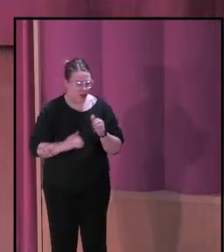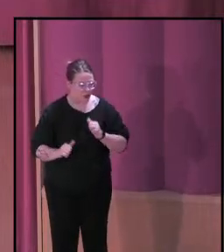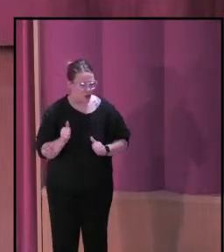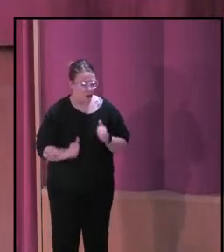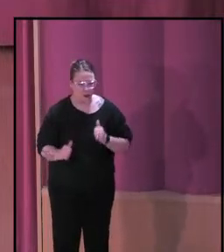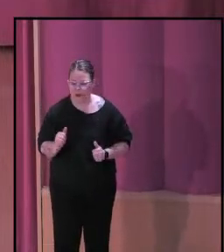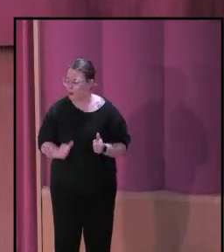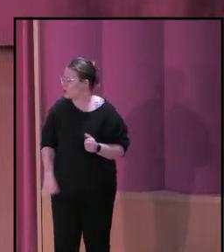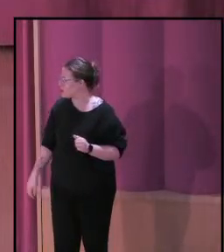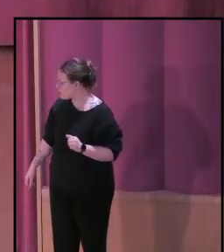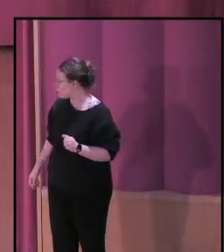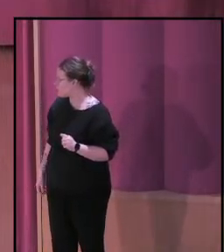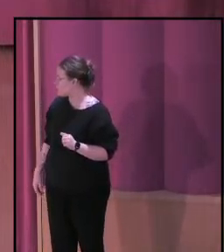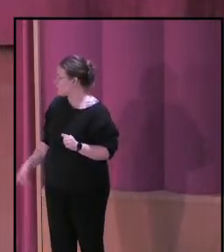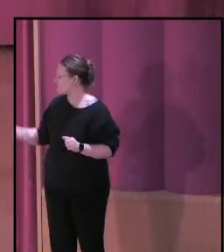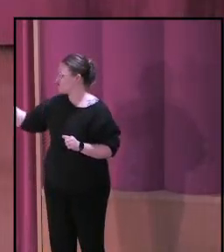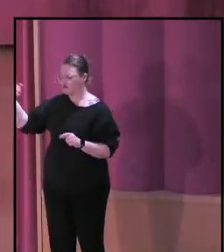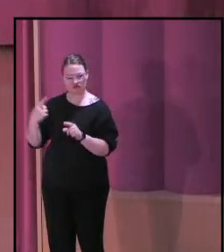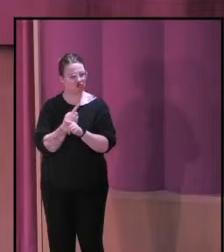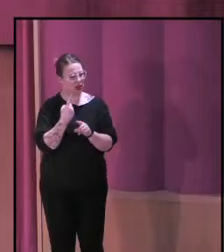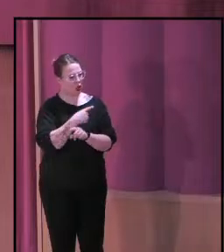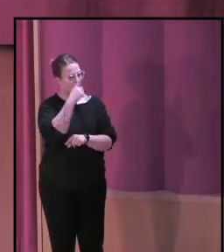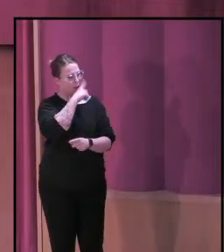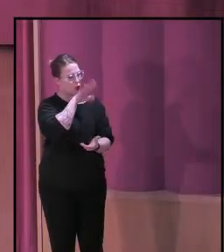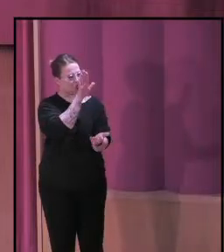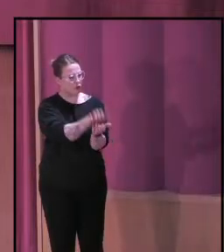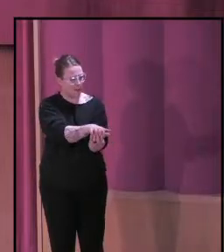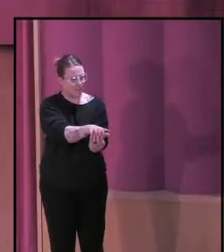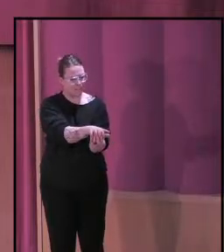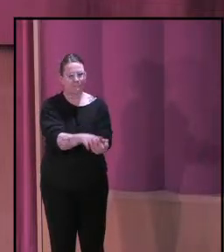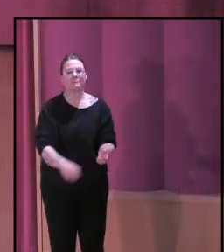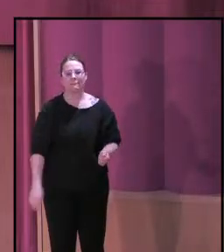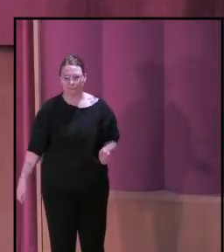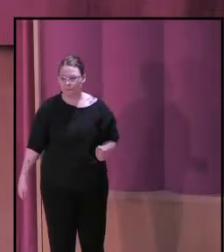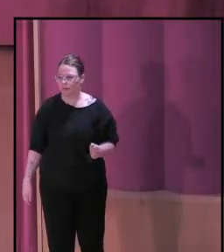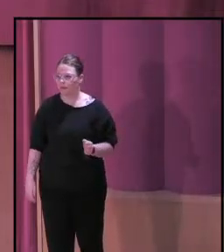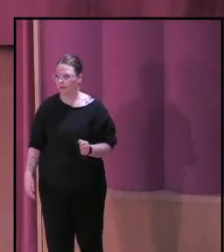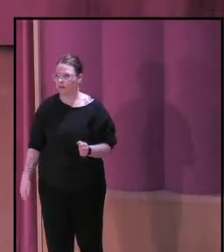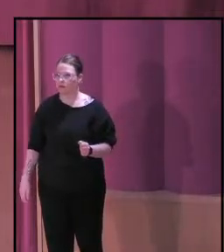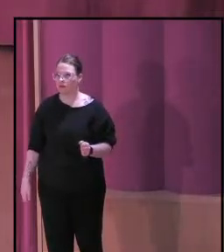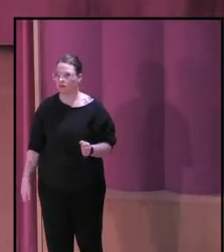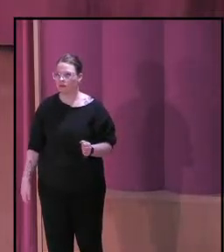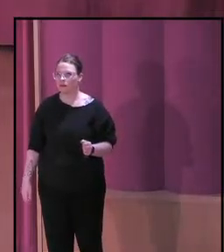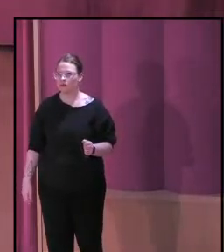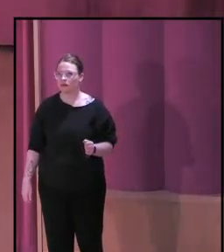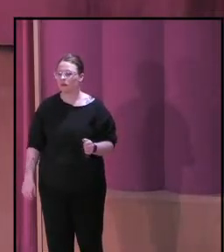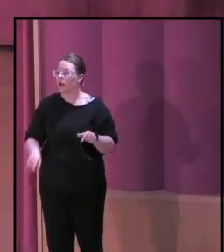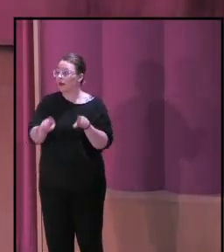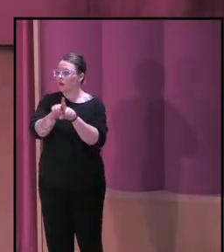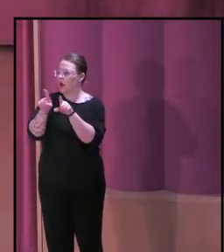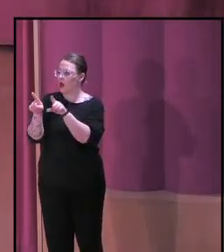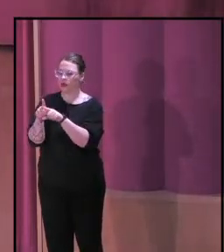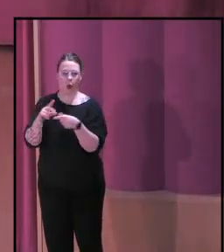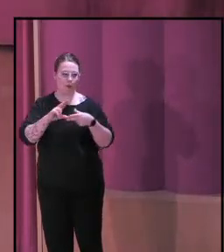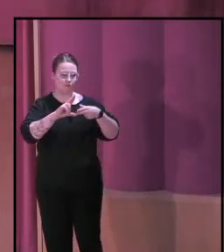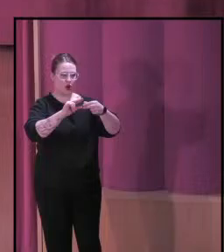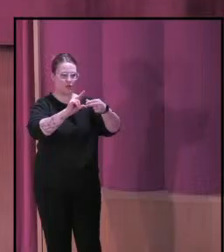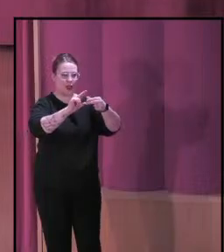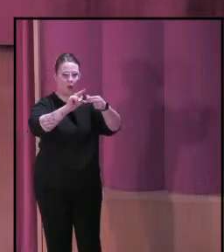here a regular household mousetrap, and I also have a bag of jet puffed marshmallows.